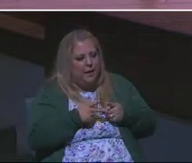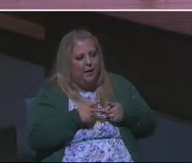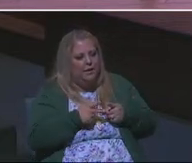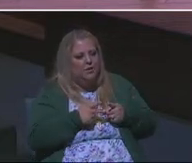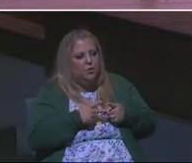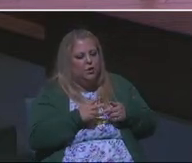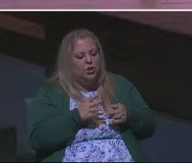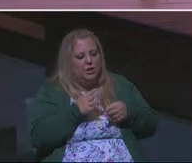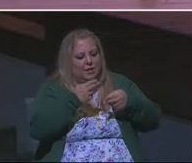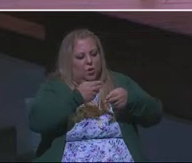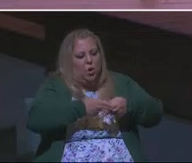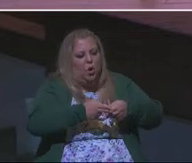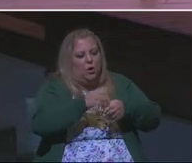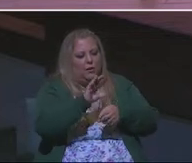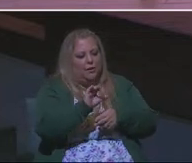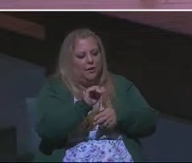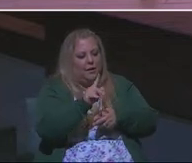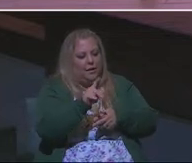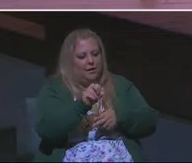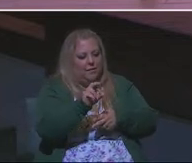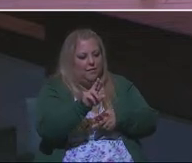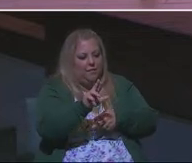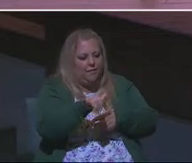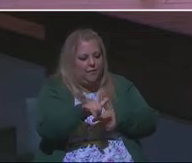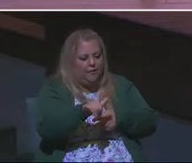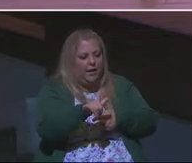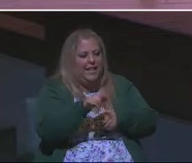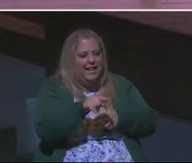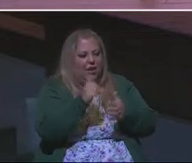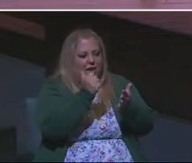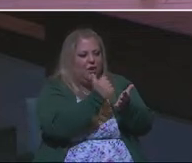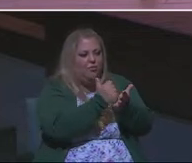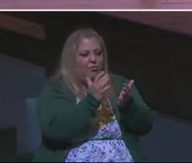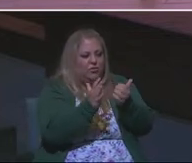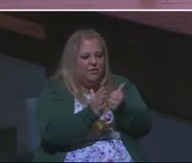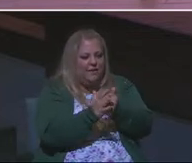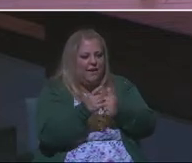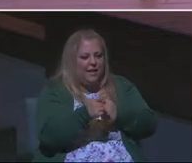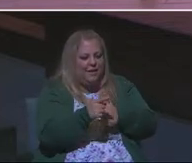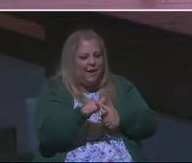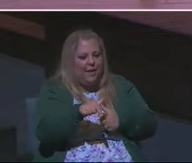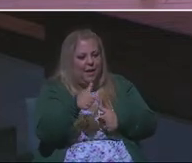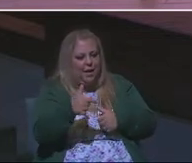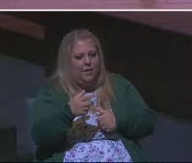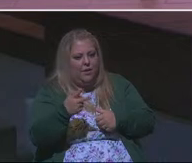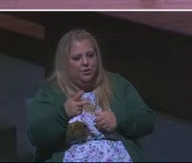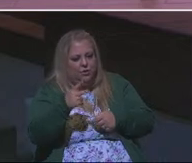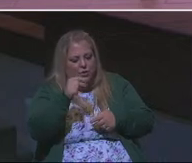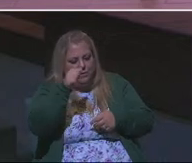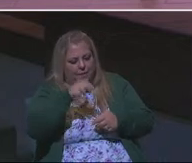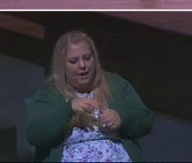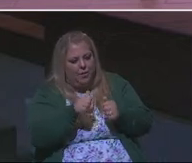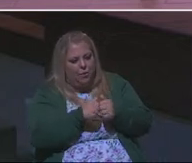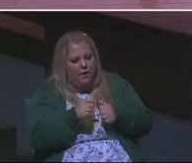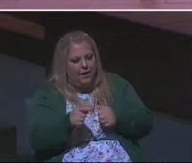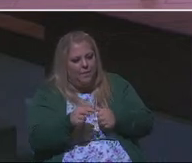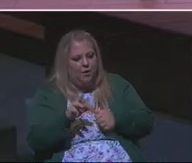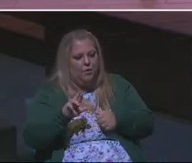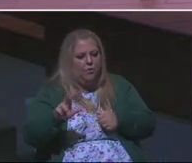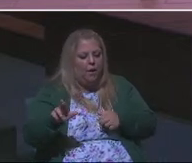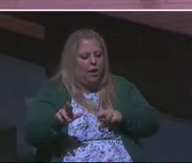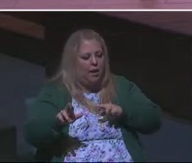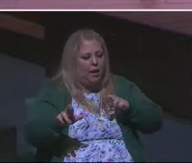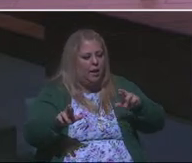called Calvary, there they crucified him and the malefactors, one on the right hand and the other on the left. And